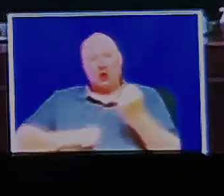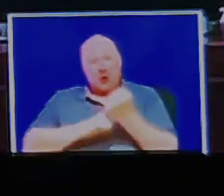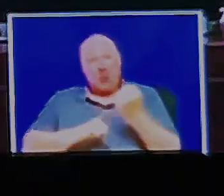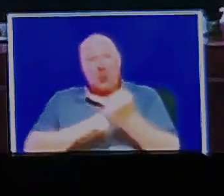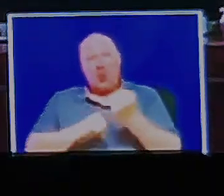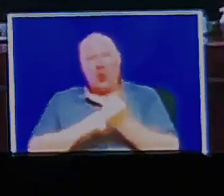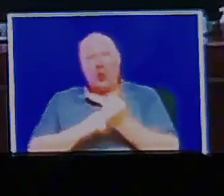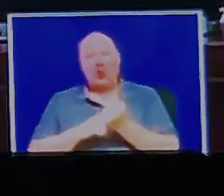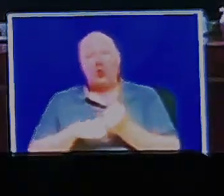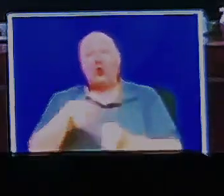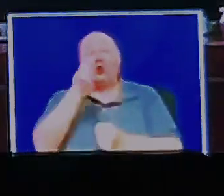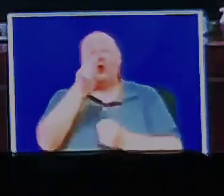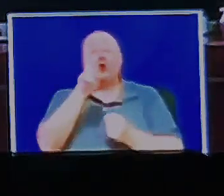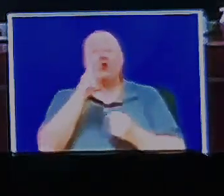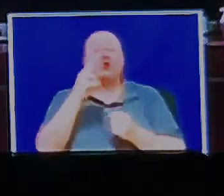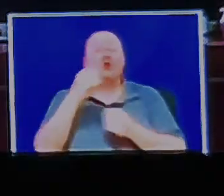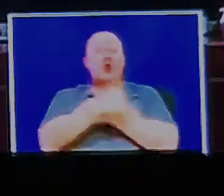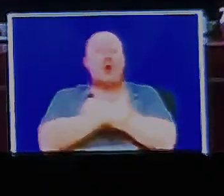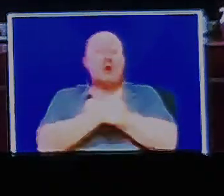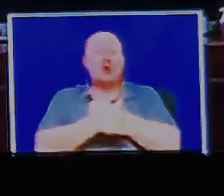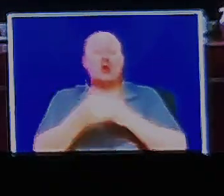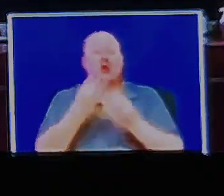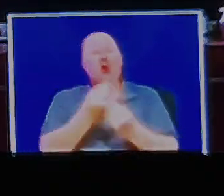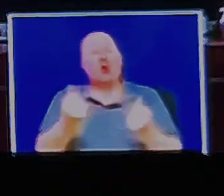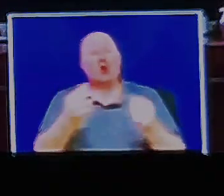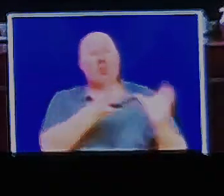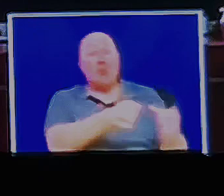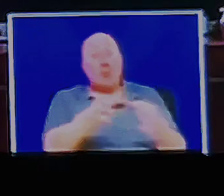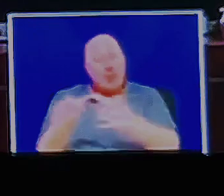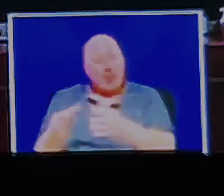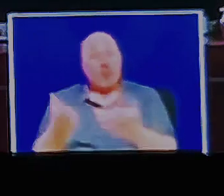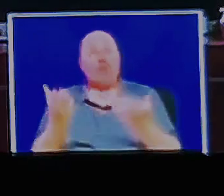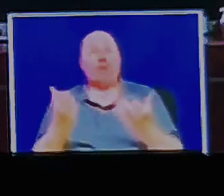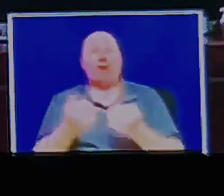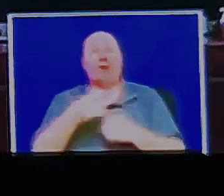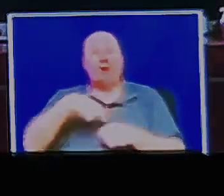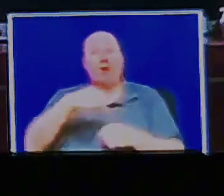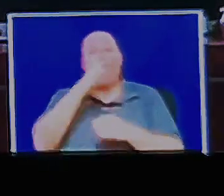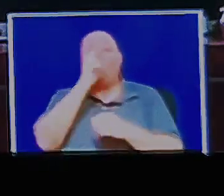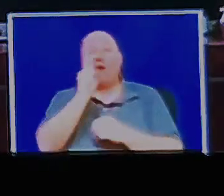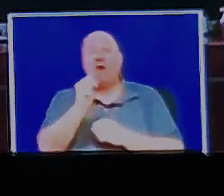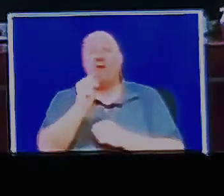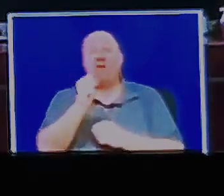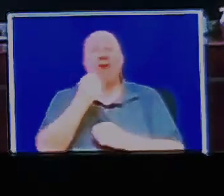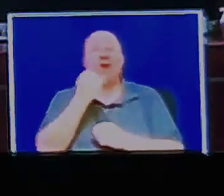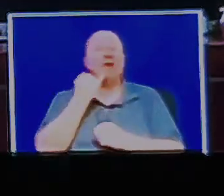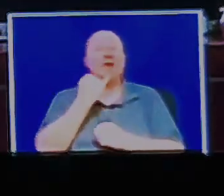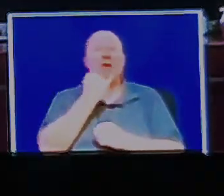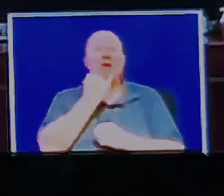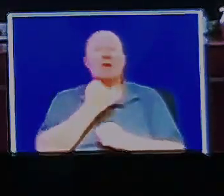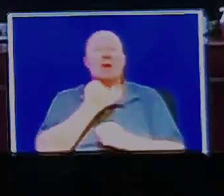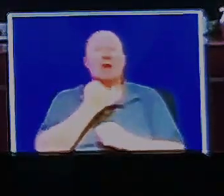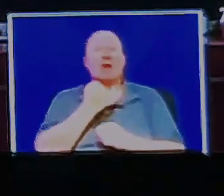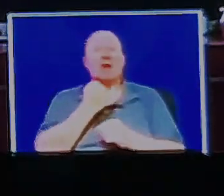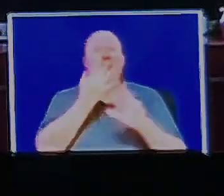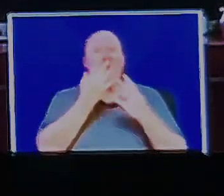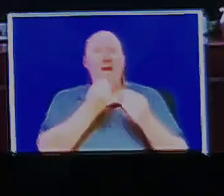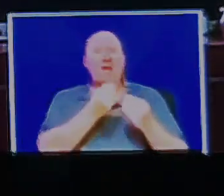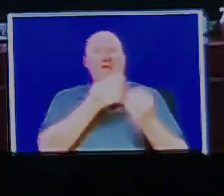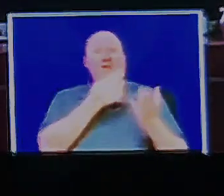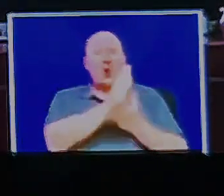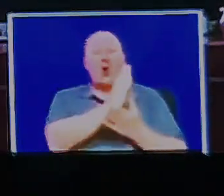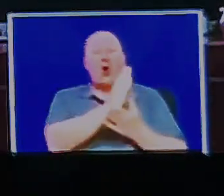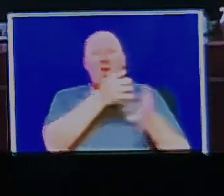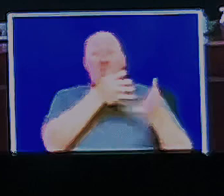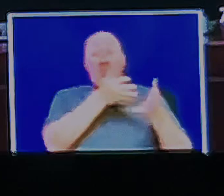a two-state solution. This means we believe Israel has the right to exist as